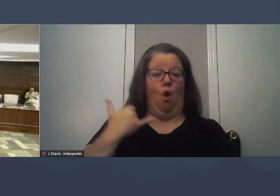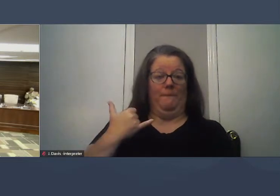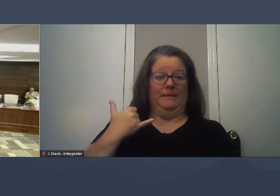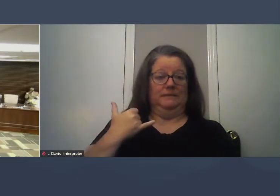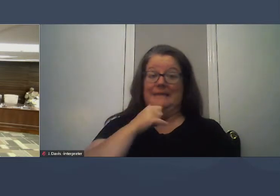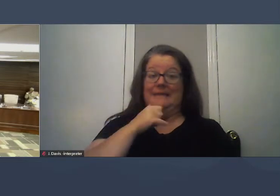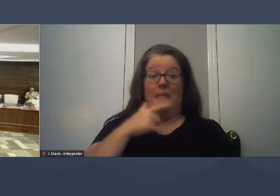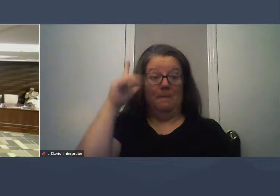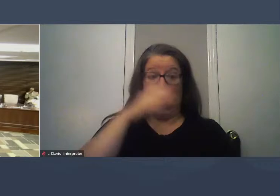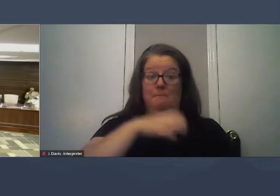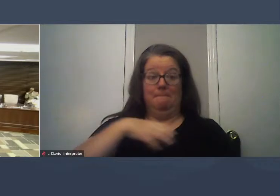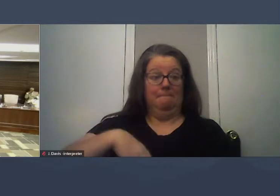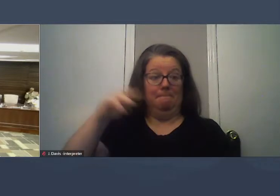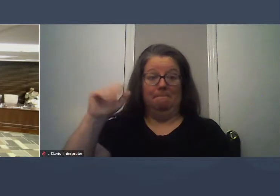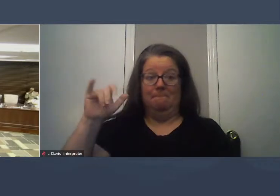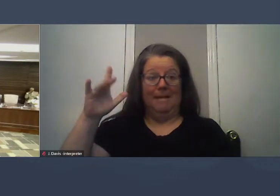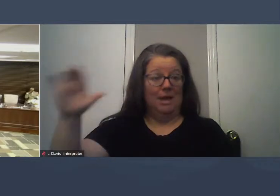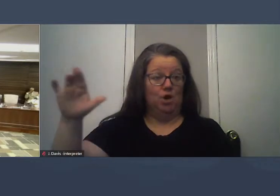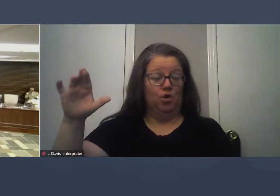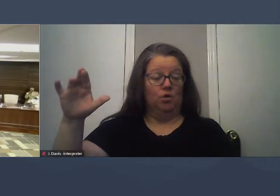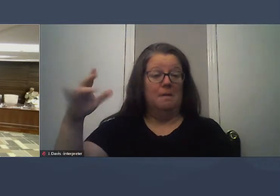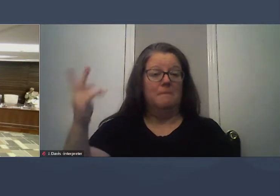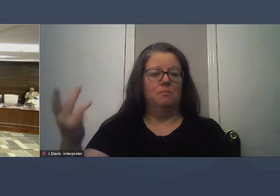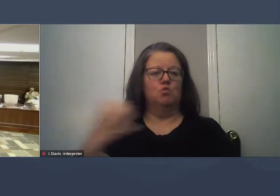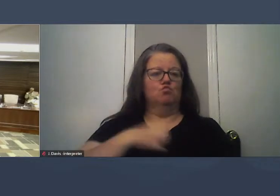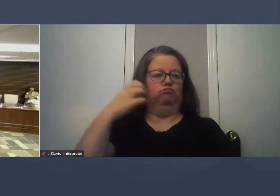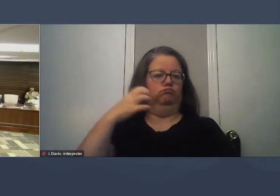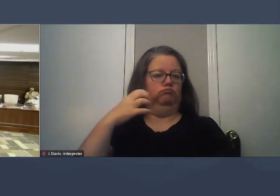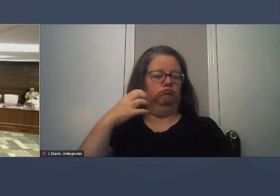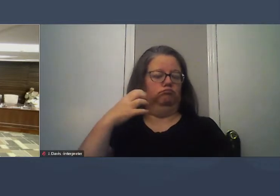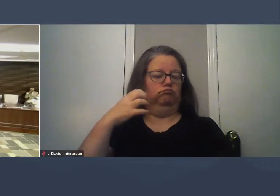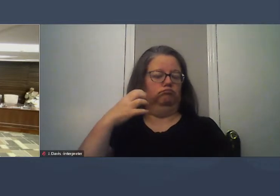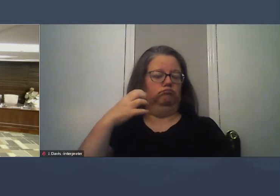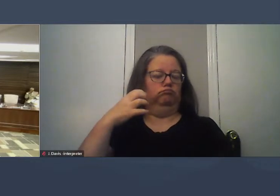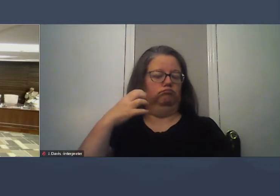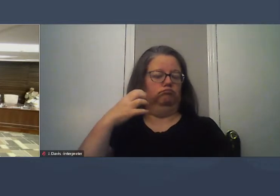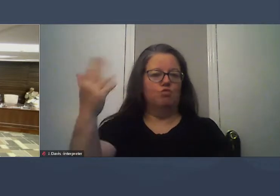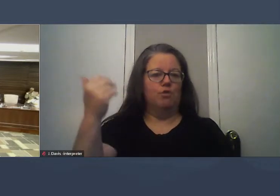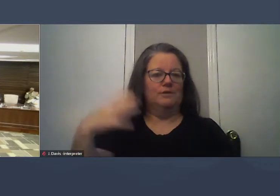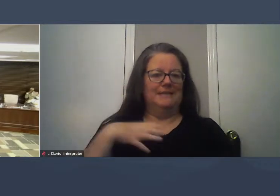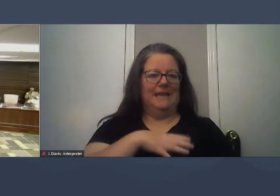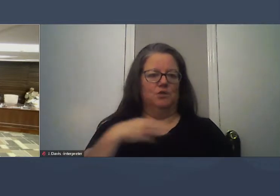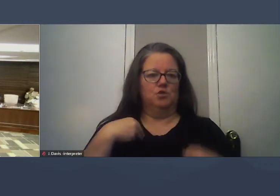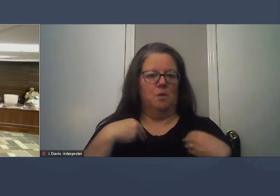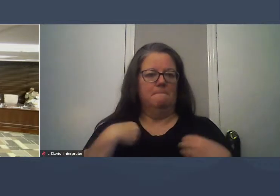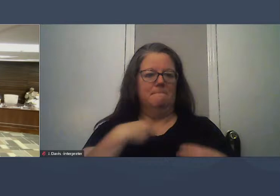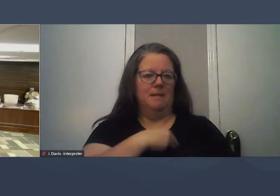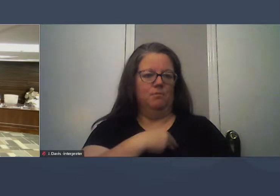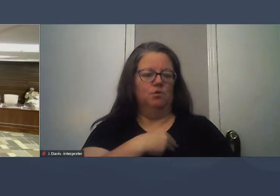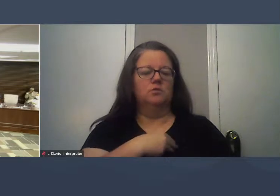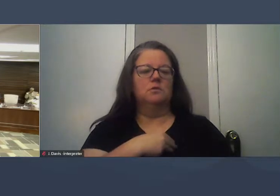we get these calls and complaints, the 13 council members are much more accessible than